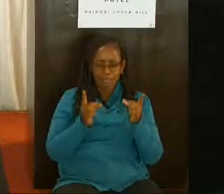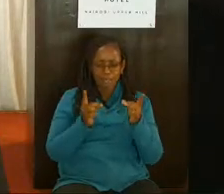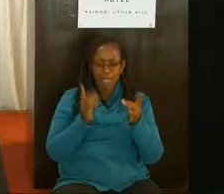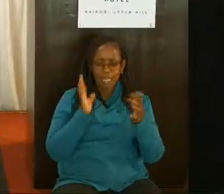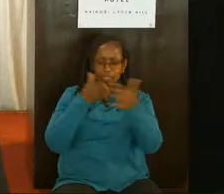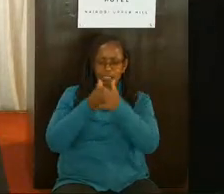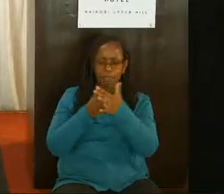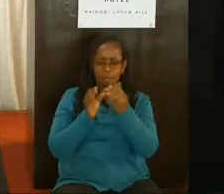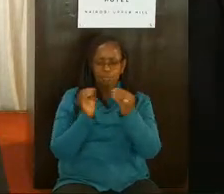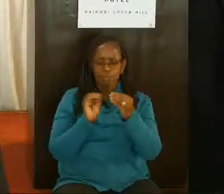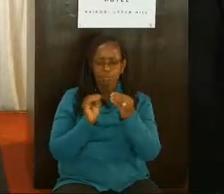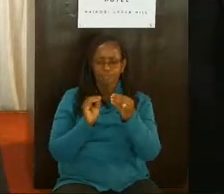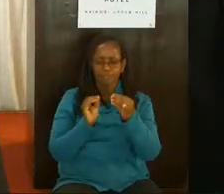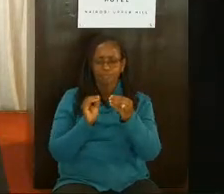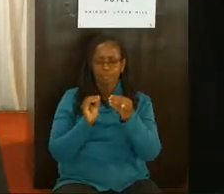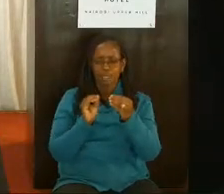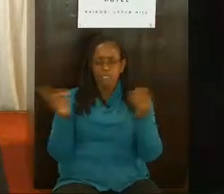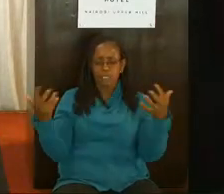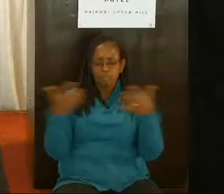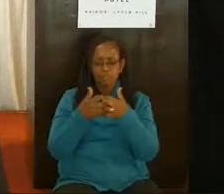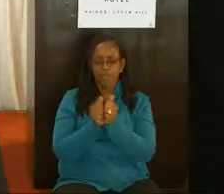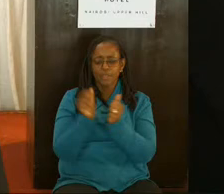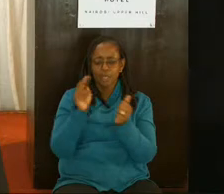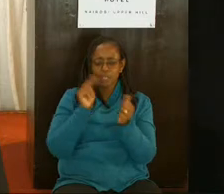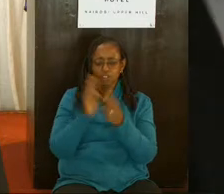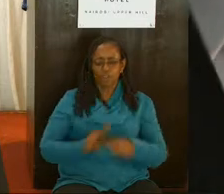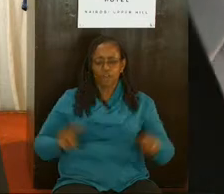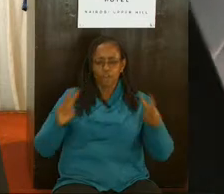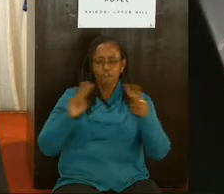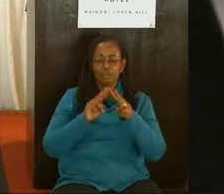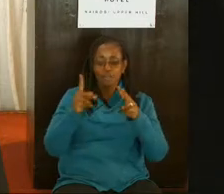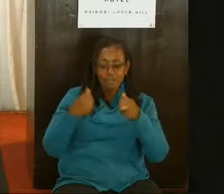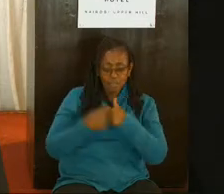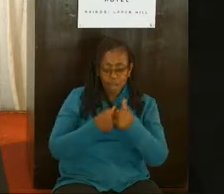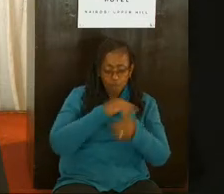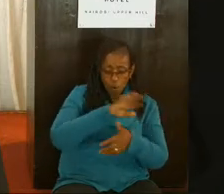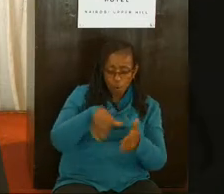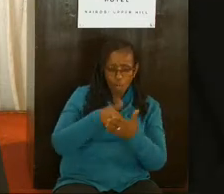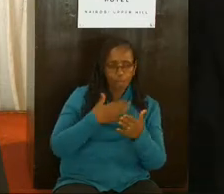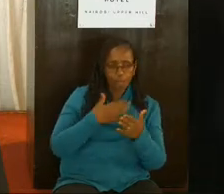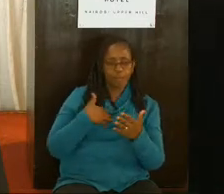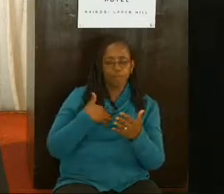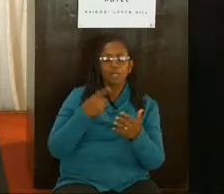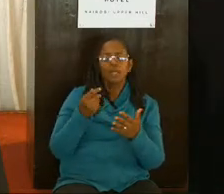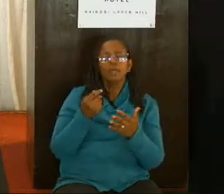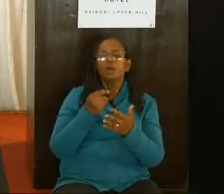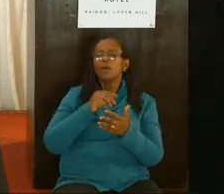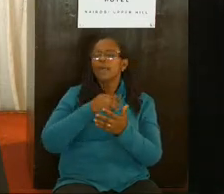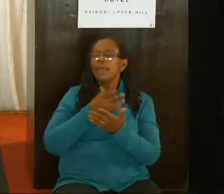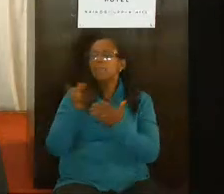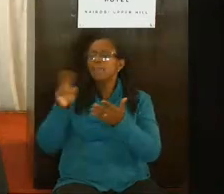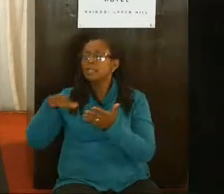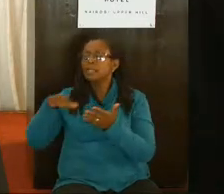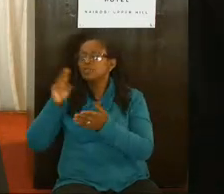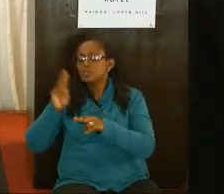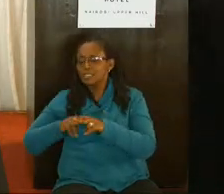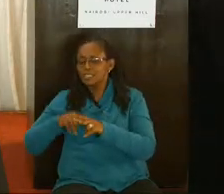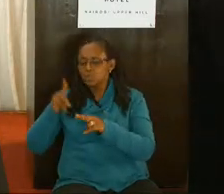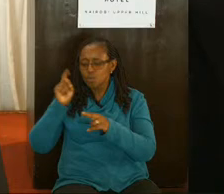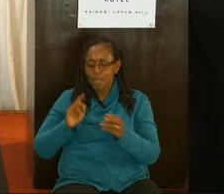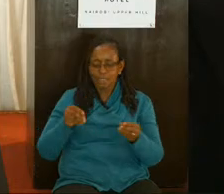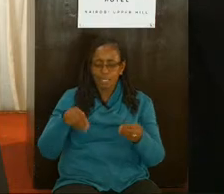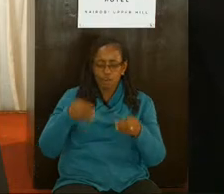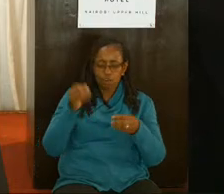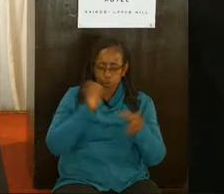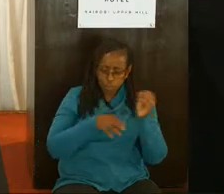interrupted which is in line with national values and therefore it's a challenge to all of us in whichever office we sit to make our contribution